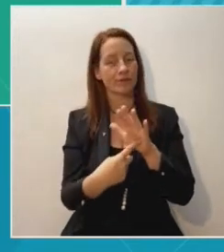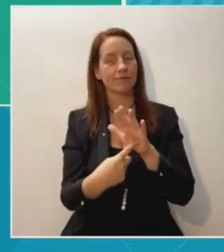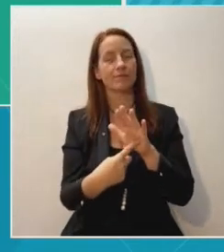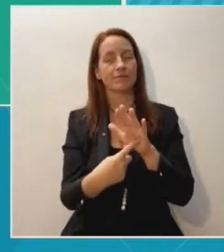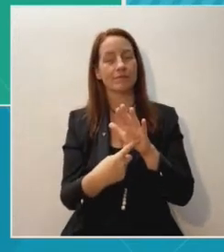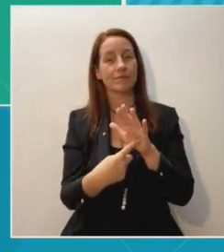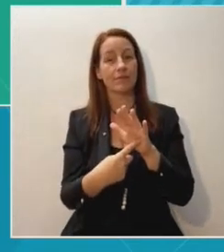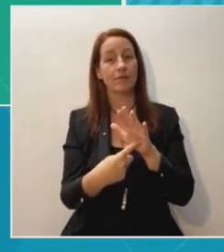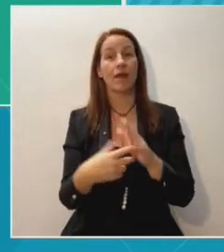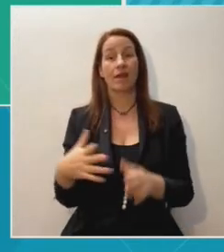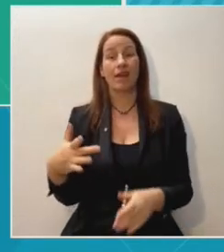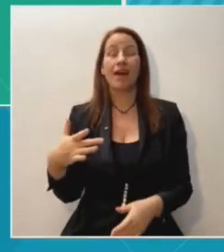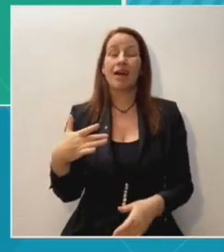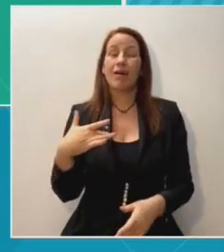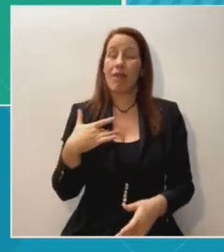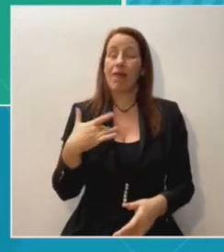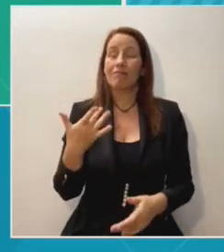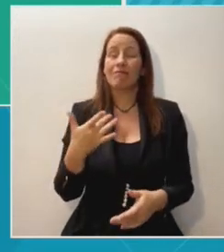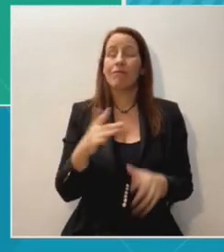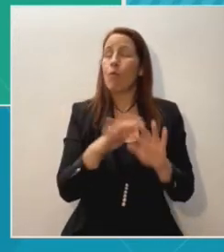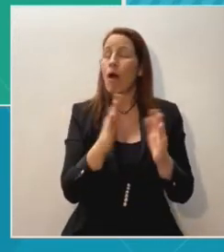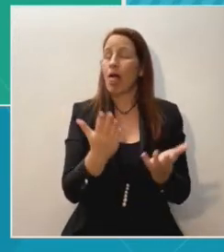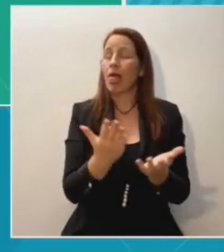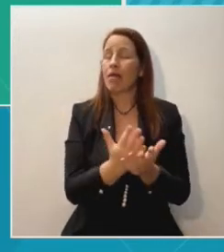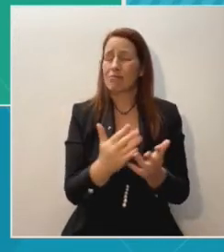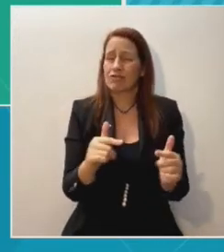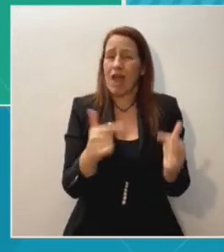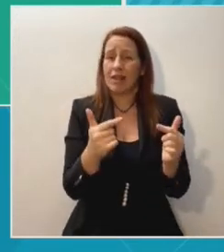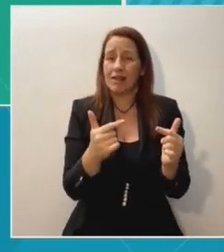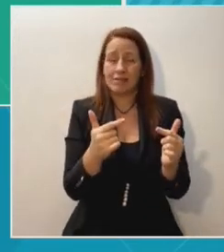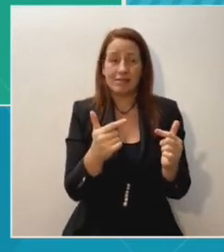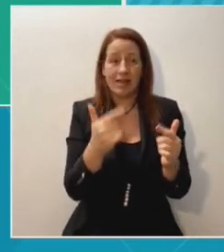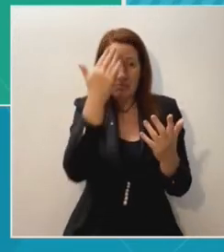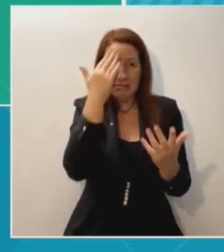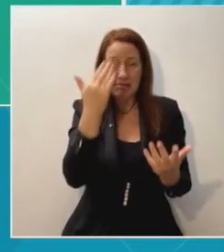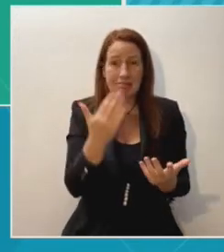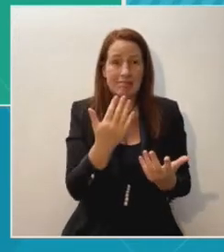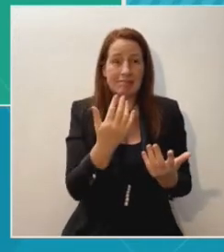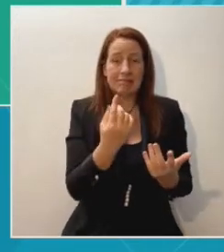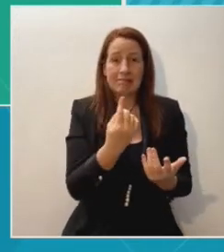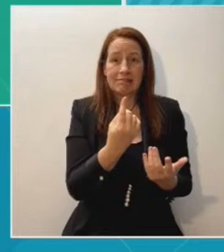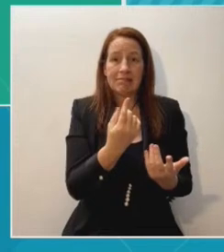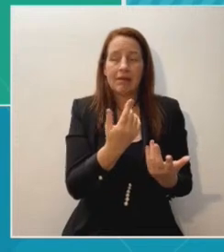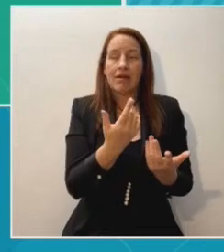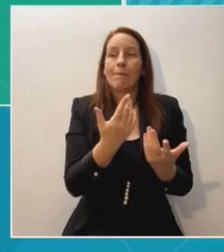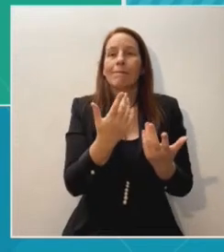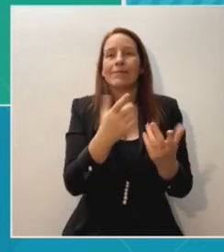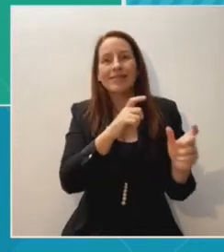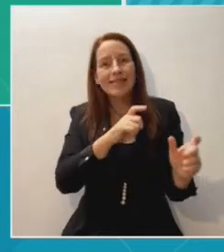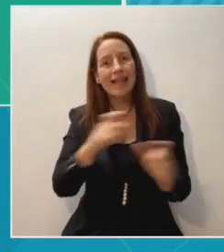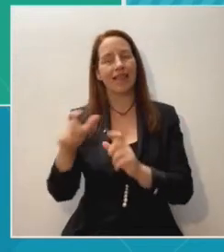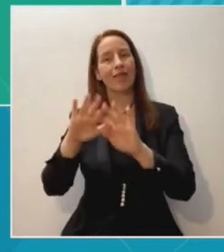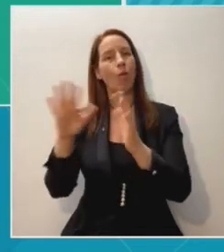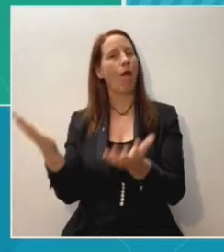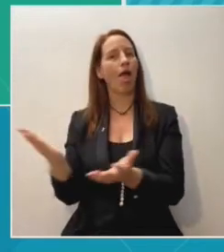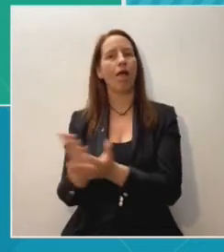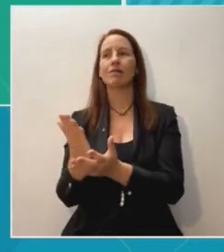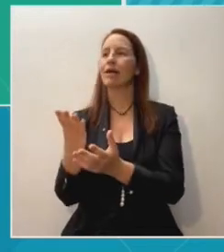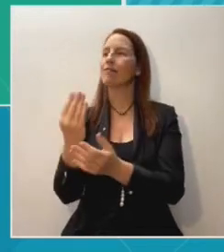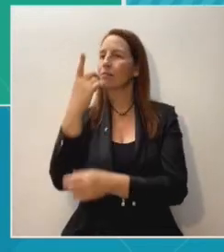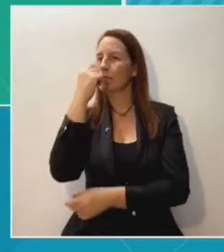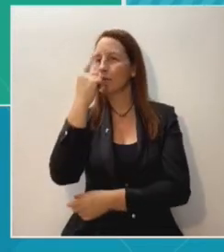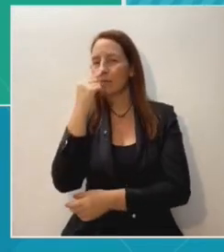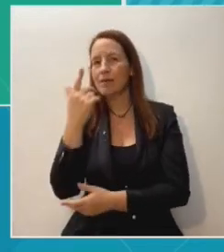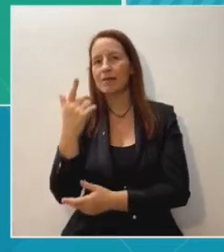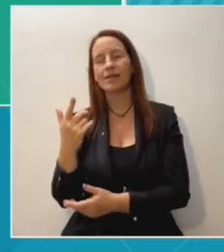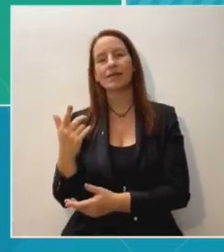world facing challenges and uncertainties, it remains a world of possibilities and opportunities.